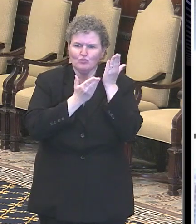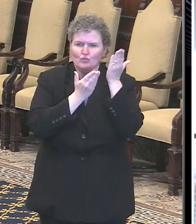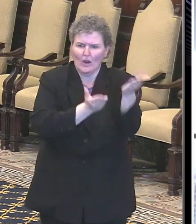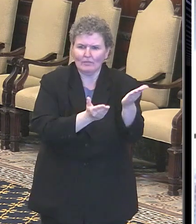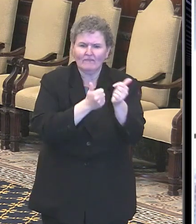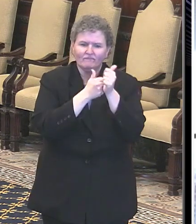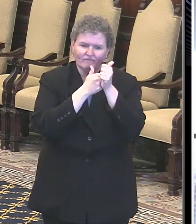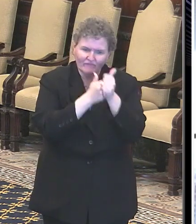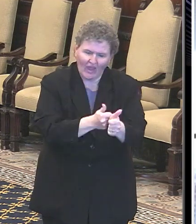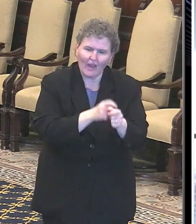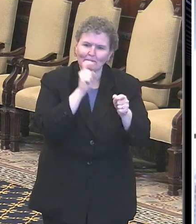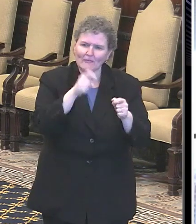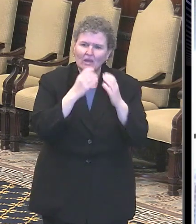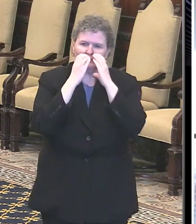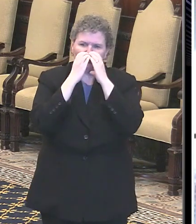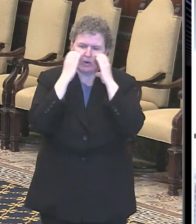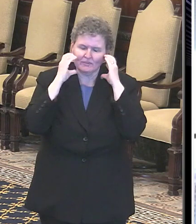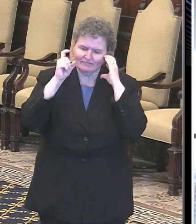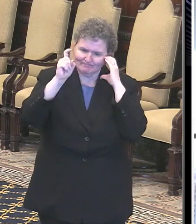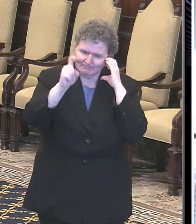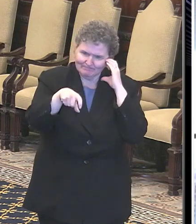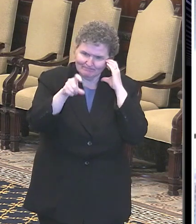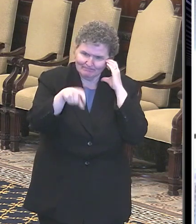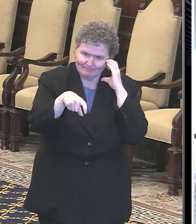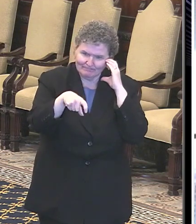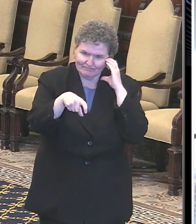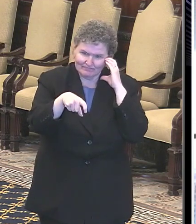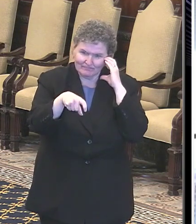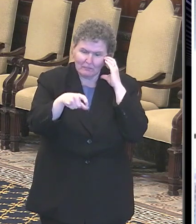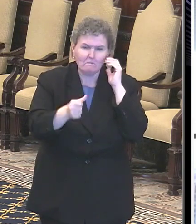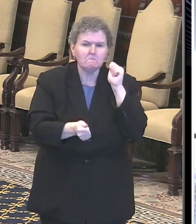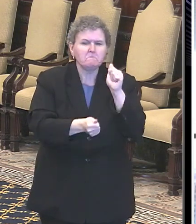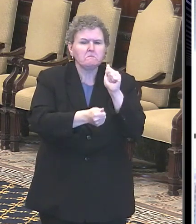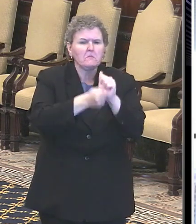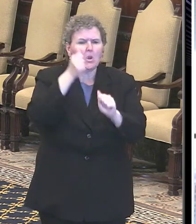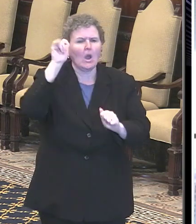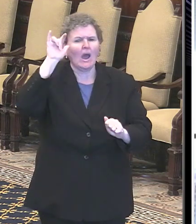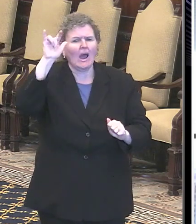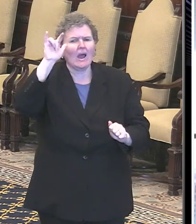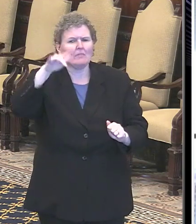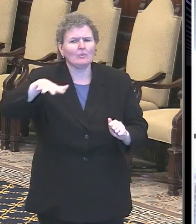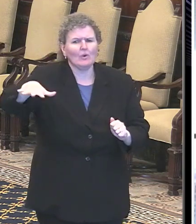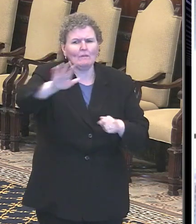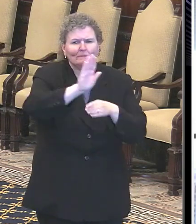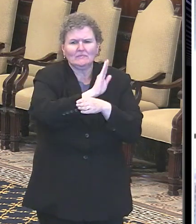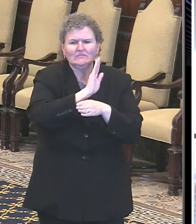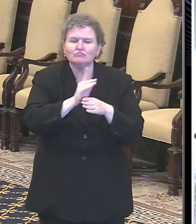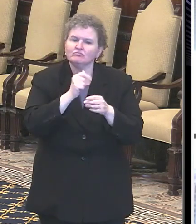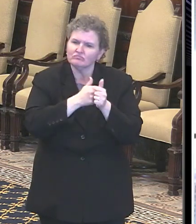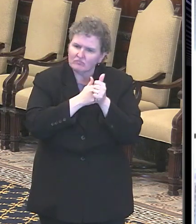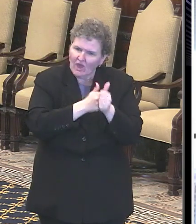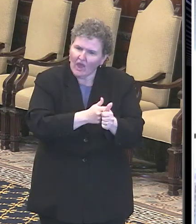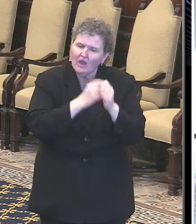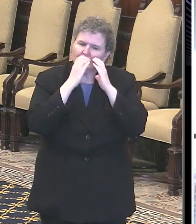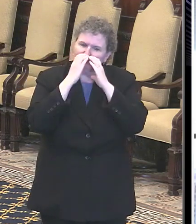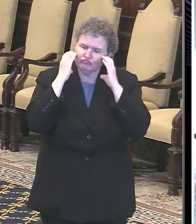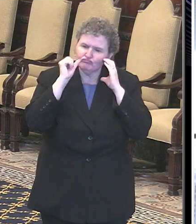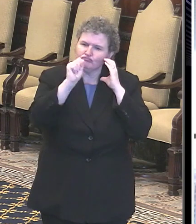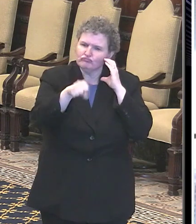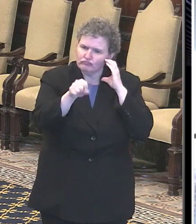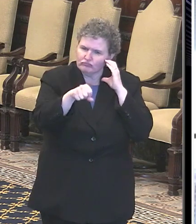practical. And the majority of the airport's operational tenants and employees are already in compliance with these measures.